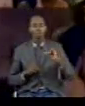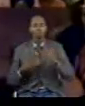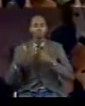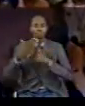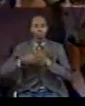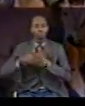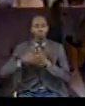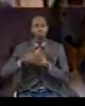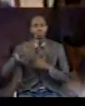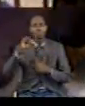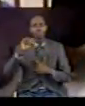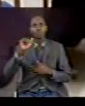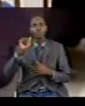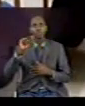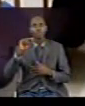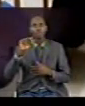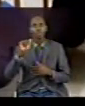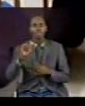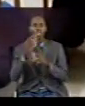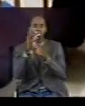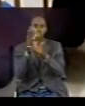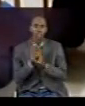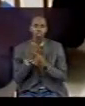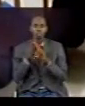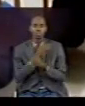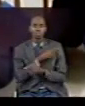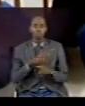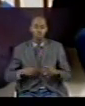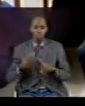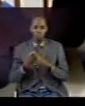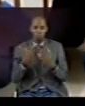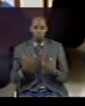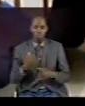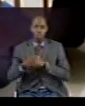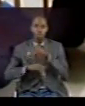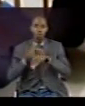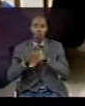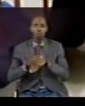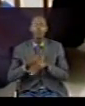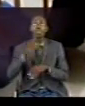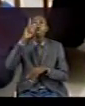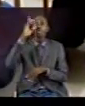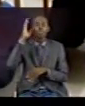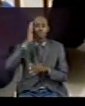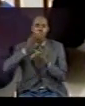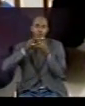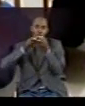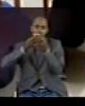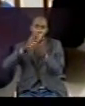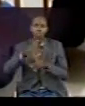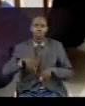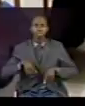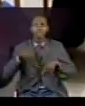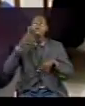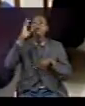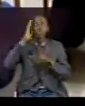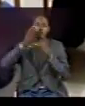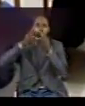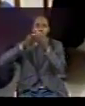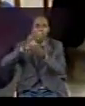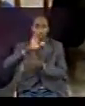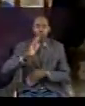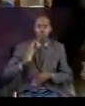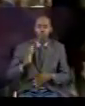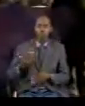Lord. From today, it will feed your life. It will feed your soul. It will feed